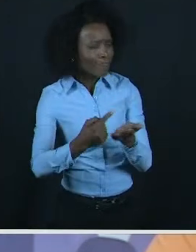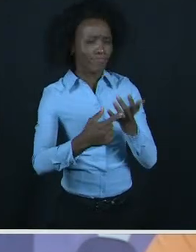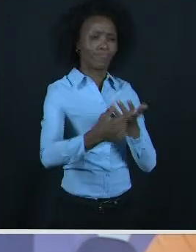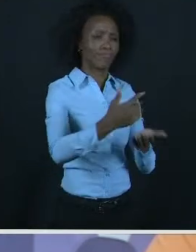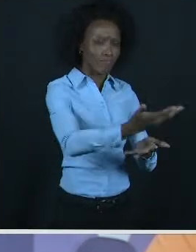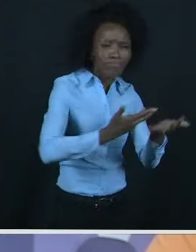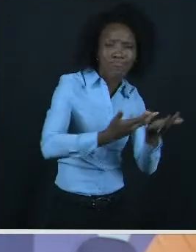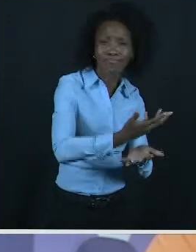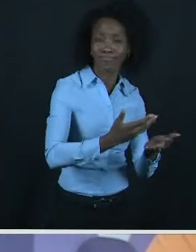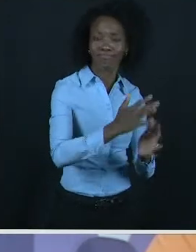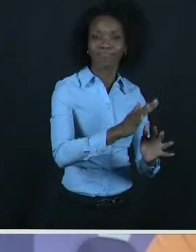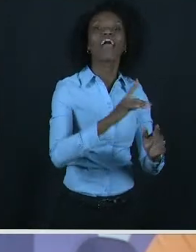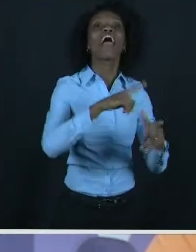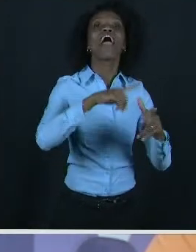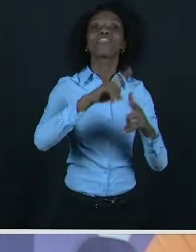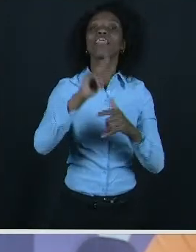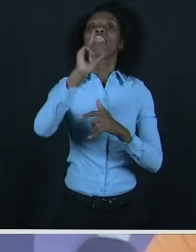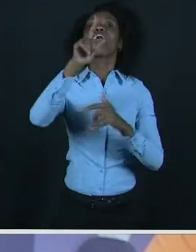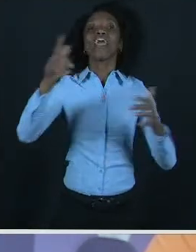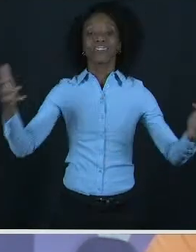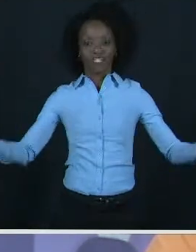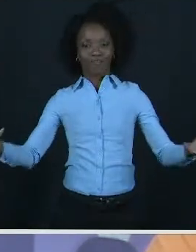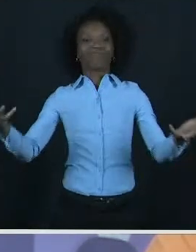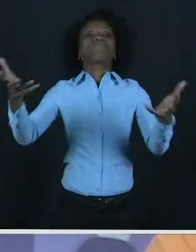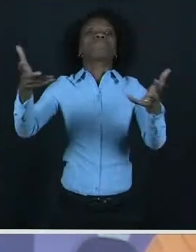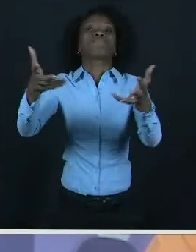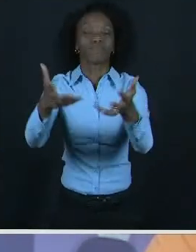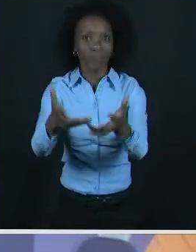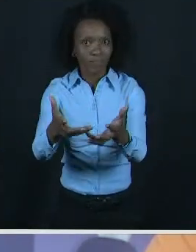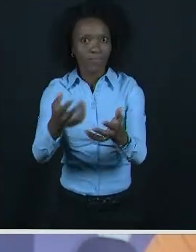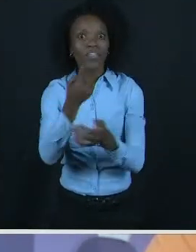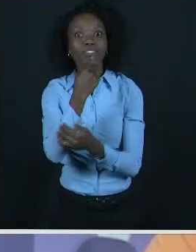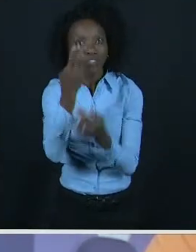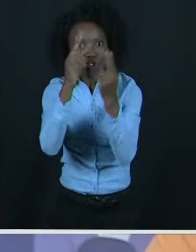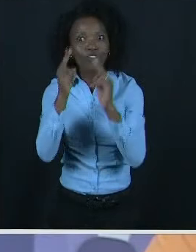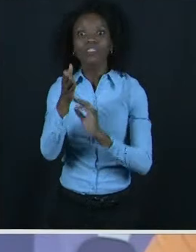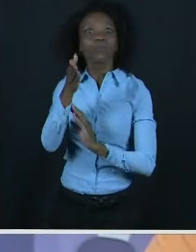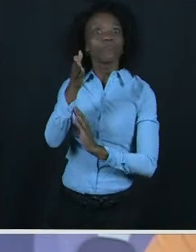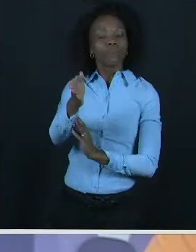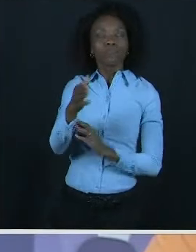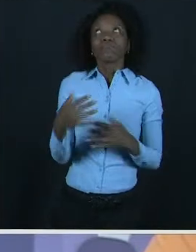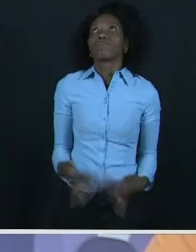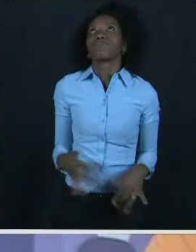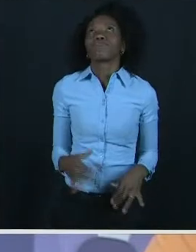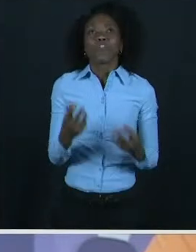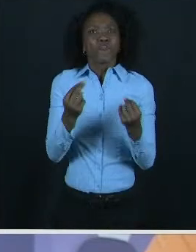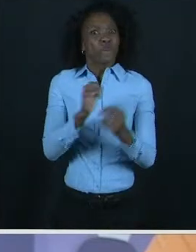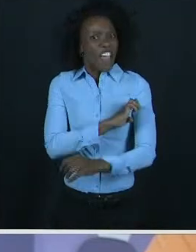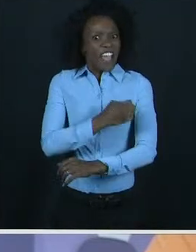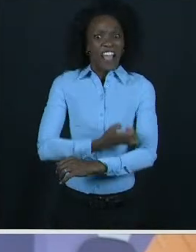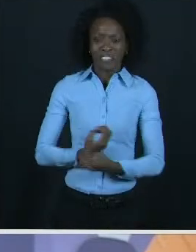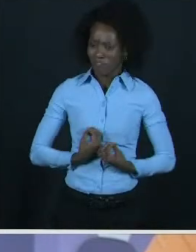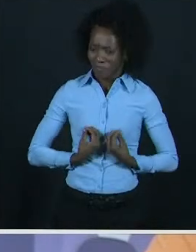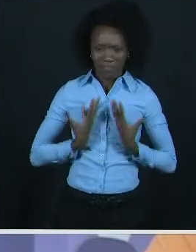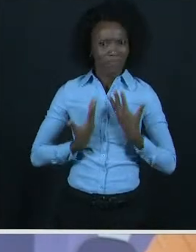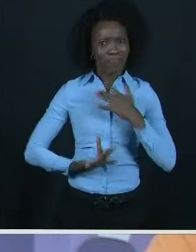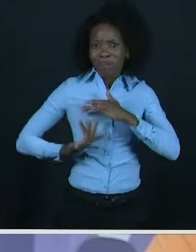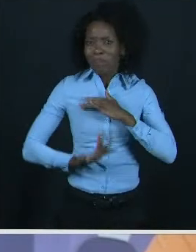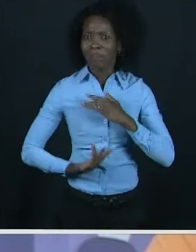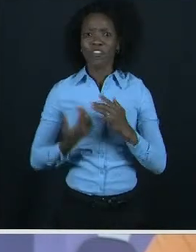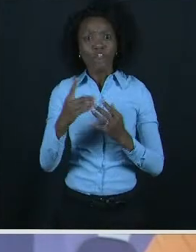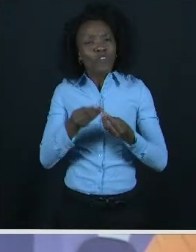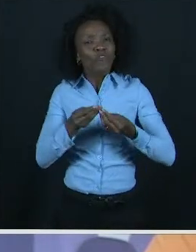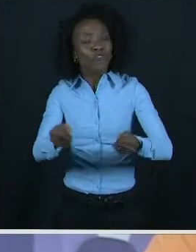said it has unleashed a new energy in dealing with gender-based violence at the